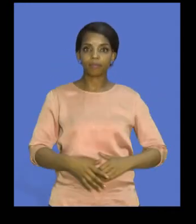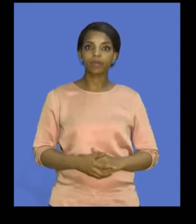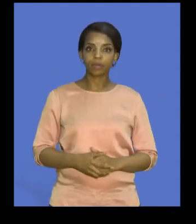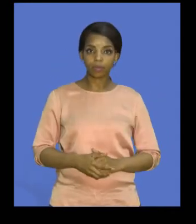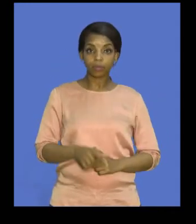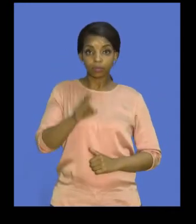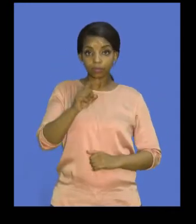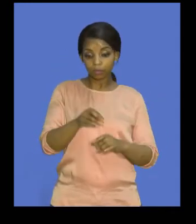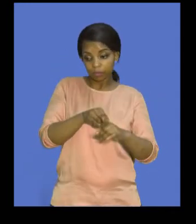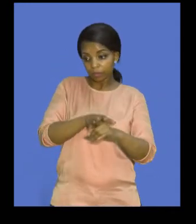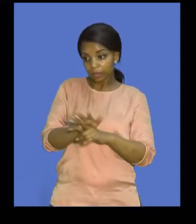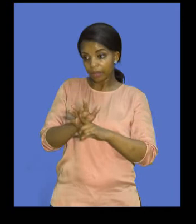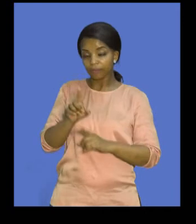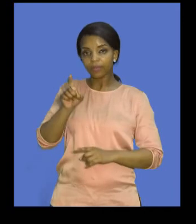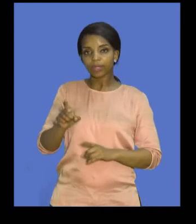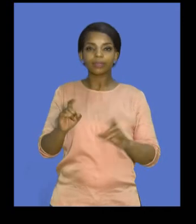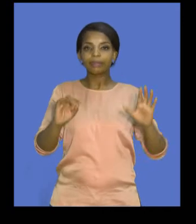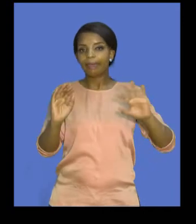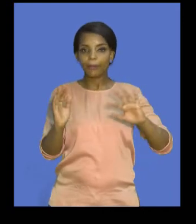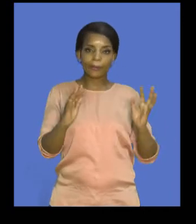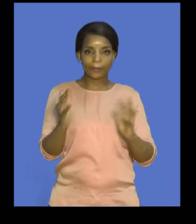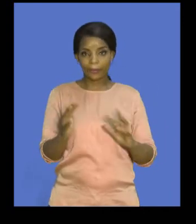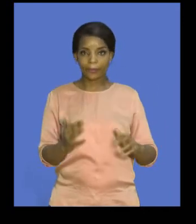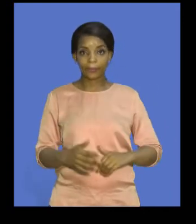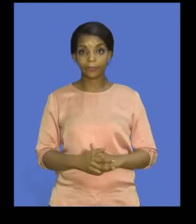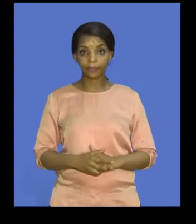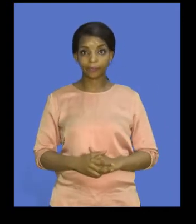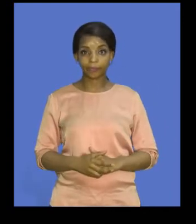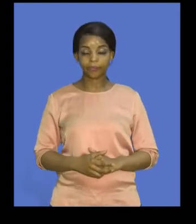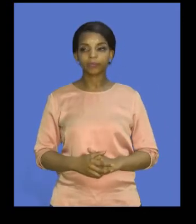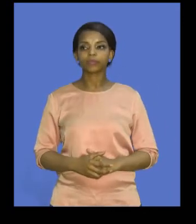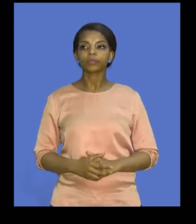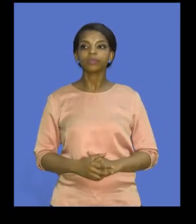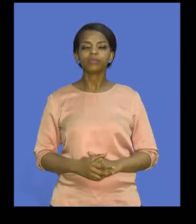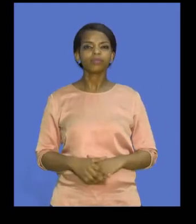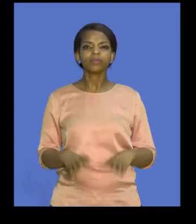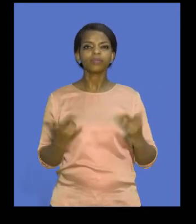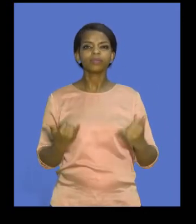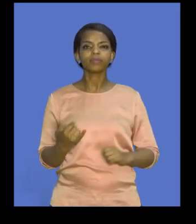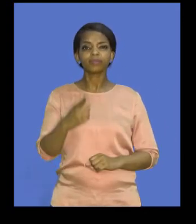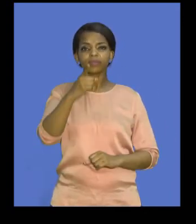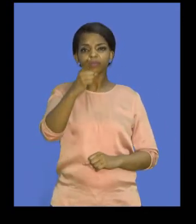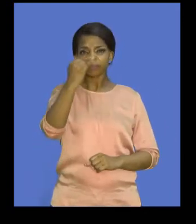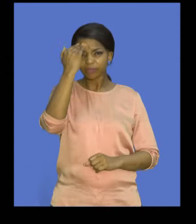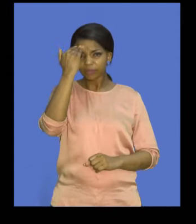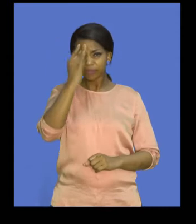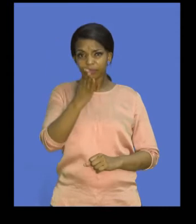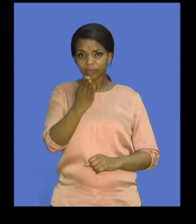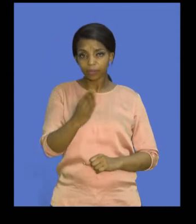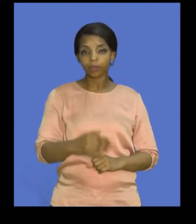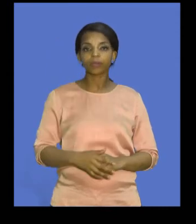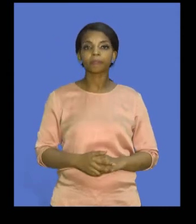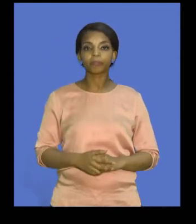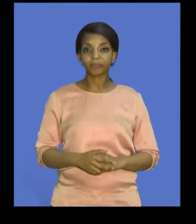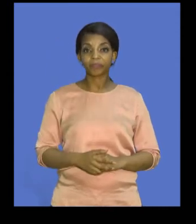the electrostatic force. Now, you'd realize that the distance between the two charges is the